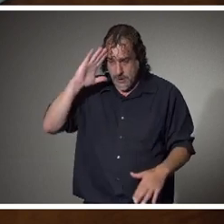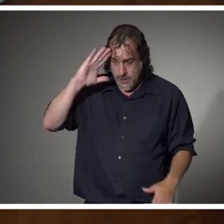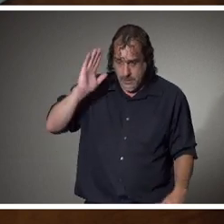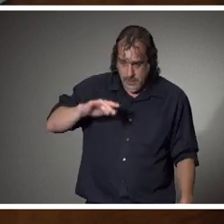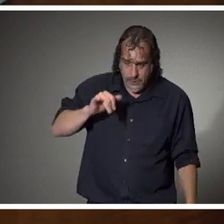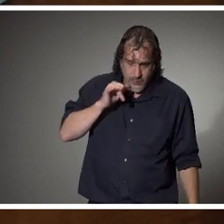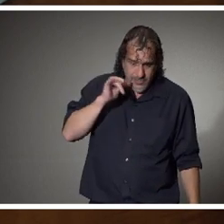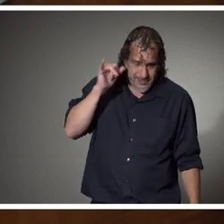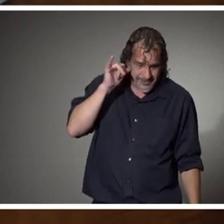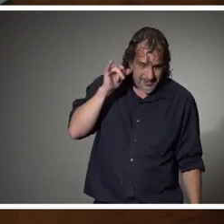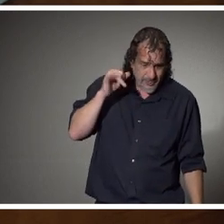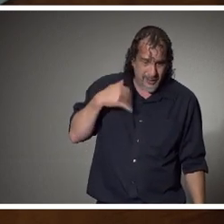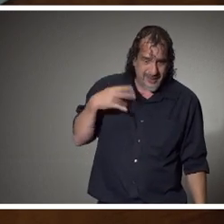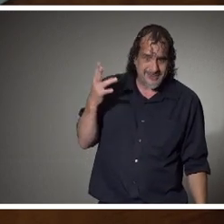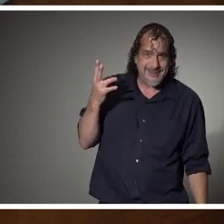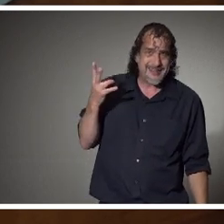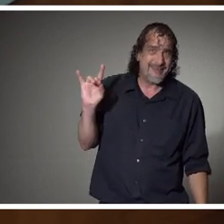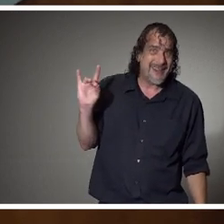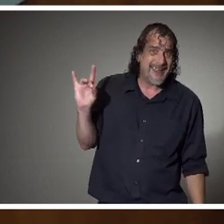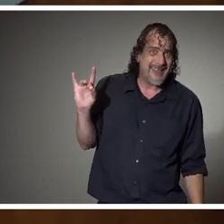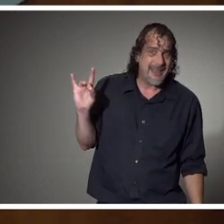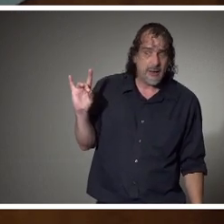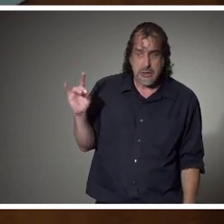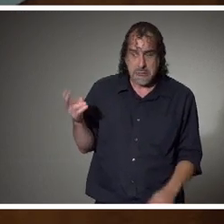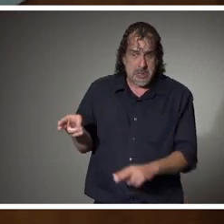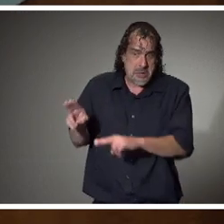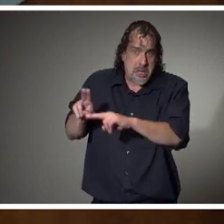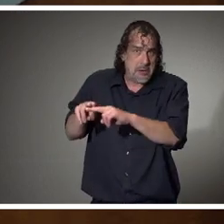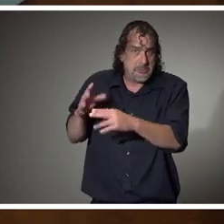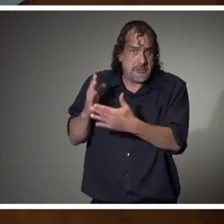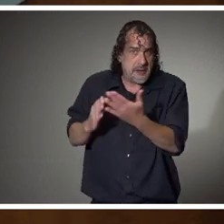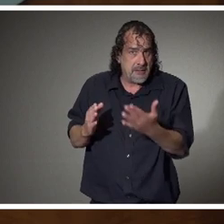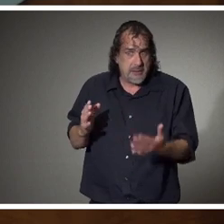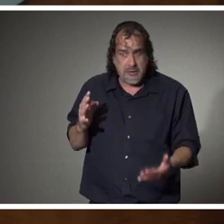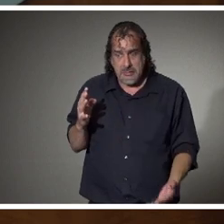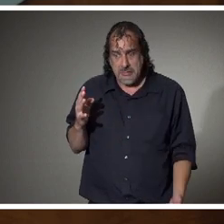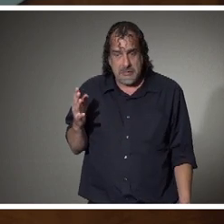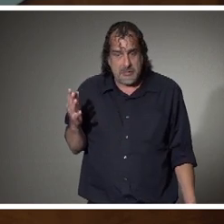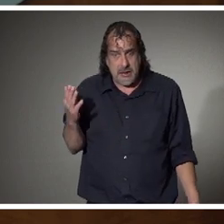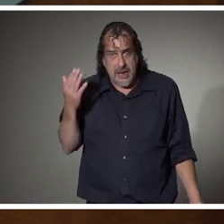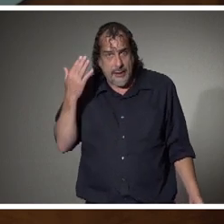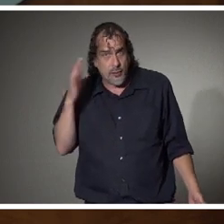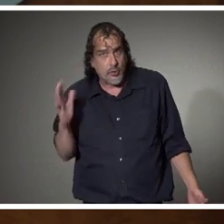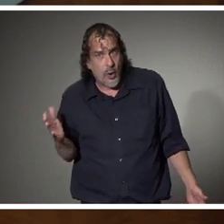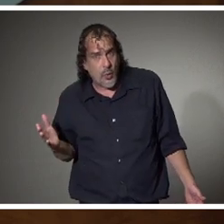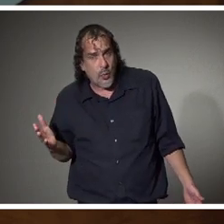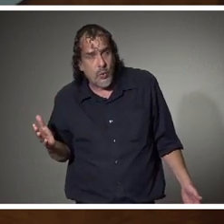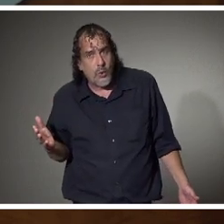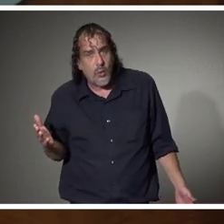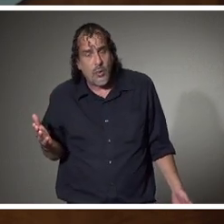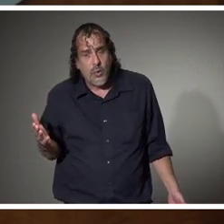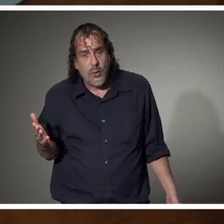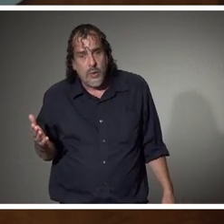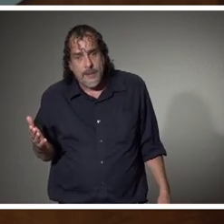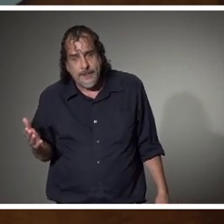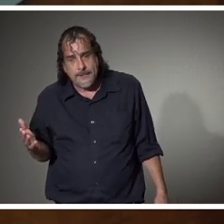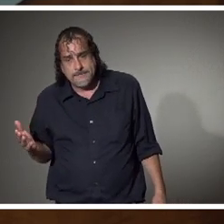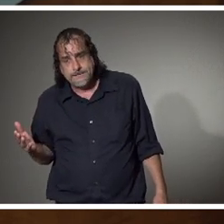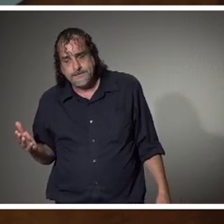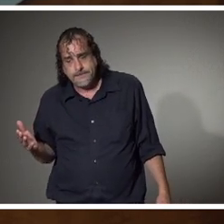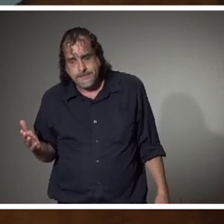the day before yesterday, we had 78. That may have upticked a little bit, 4, 5, 6, 8% in the last couple of days. But again,